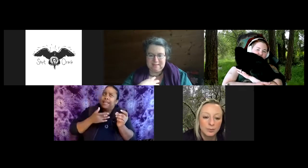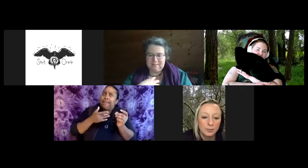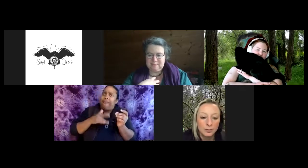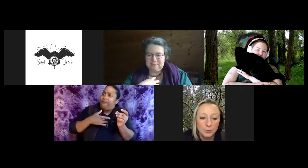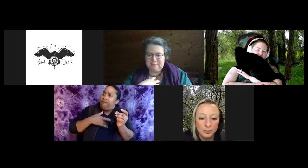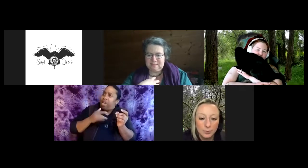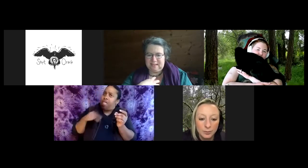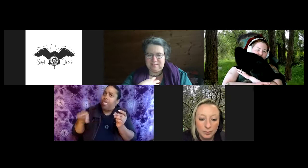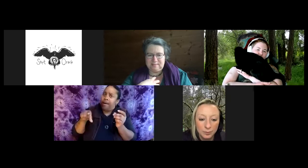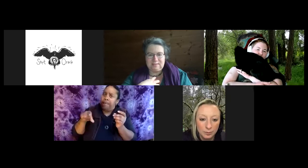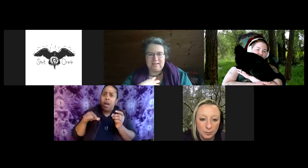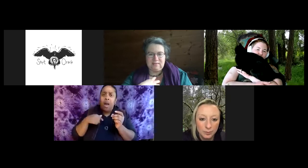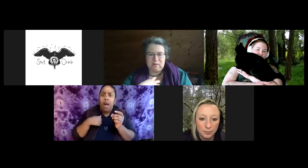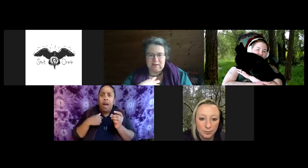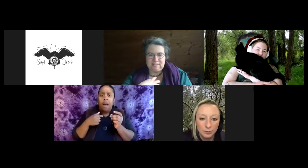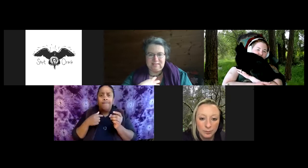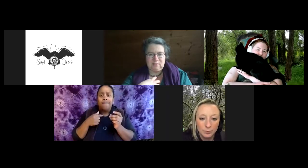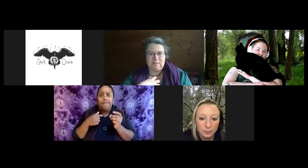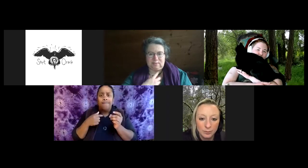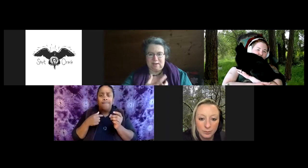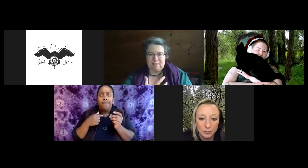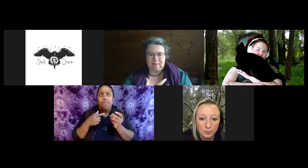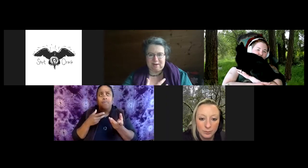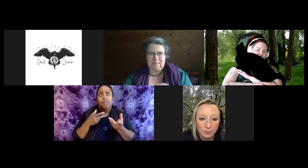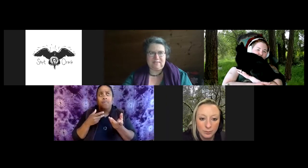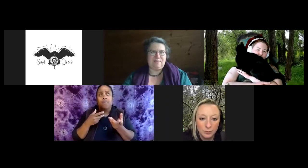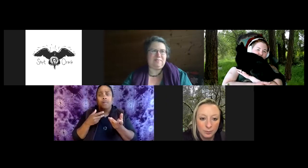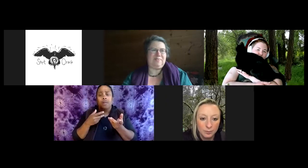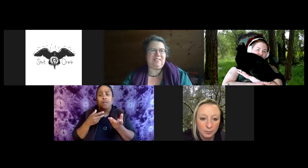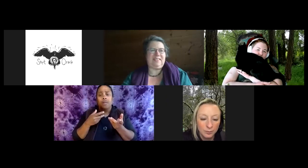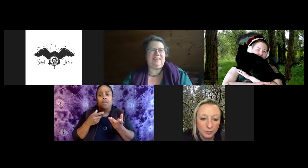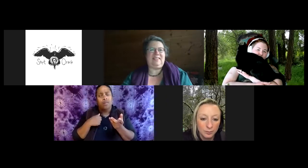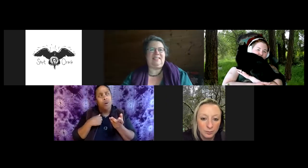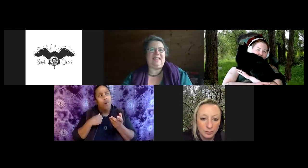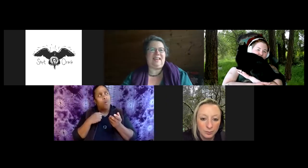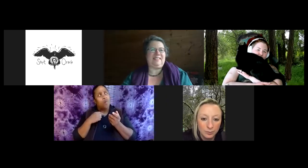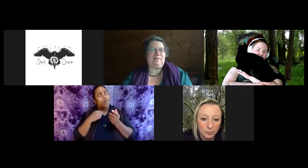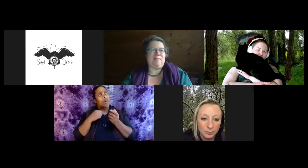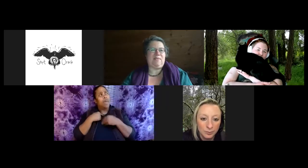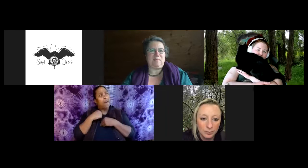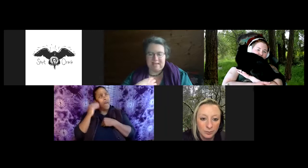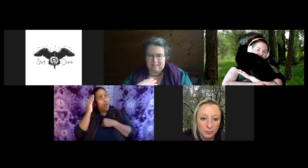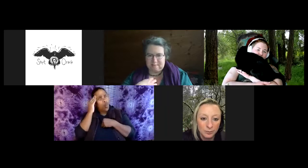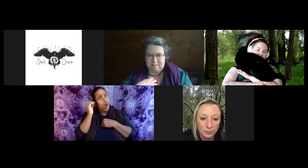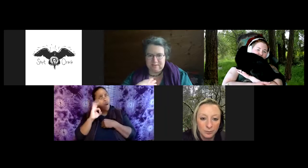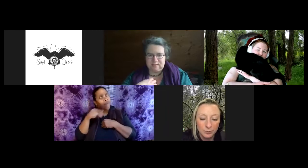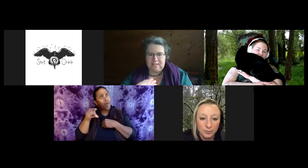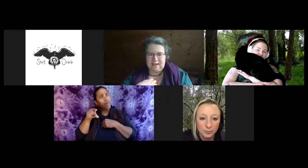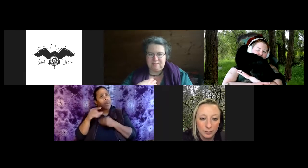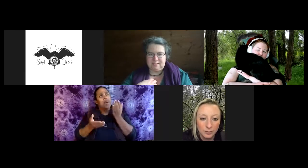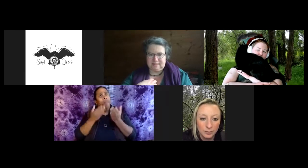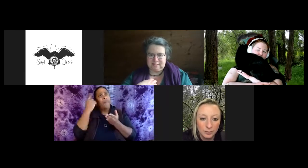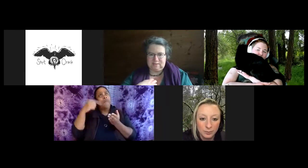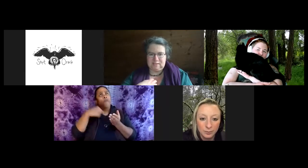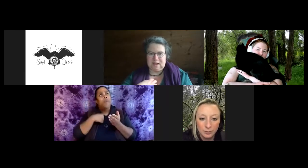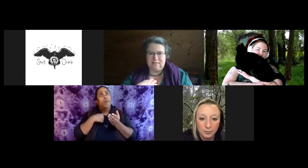me. And so a slightly different question. It's more of just when am I aware of them? Yeah. So maybe for me, like maybe there's a way that I